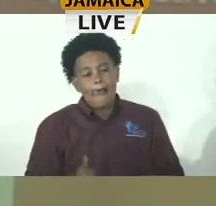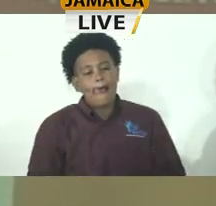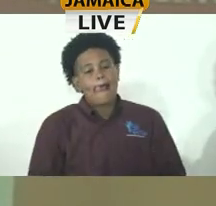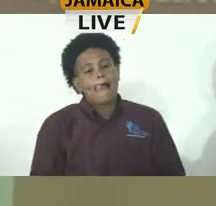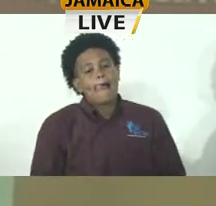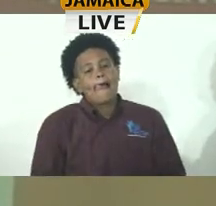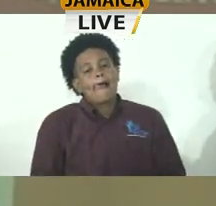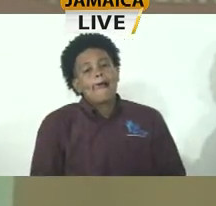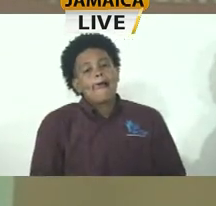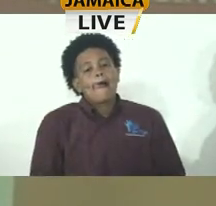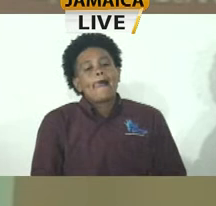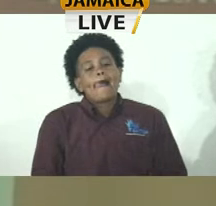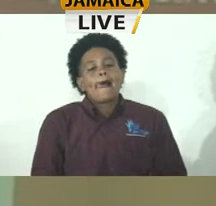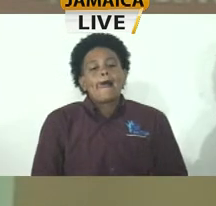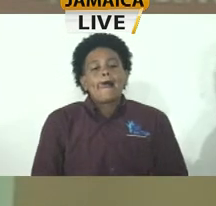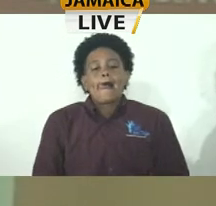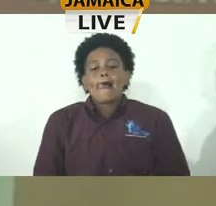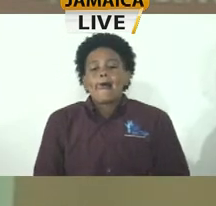we